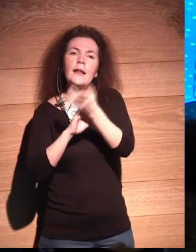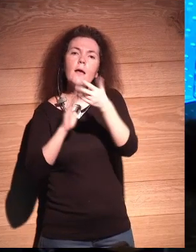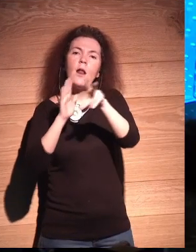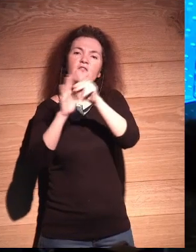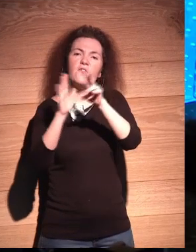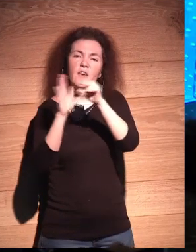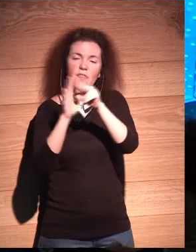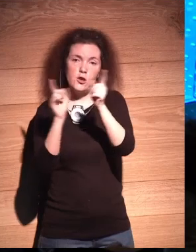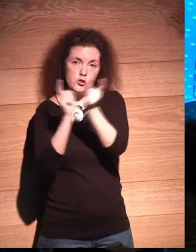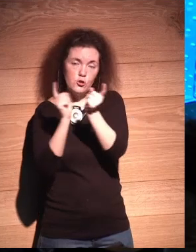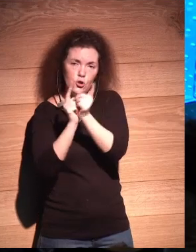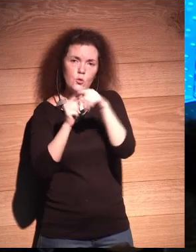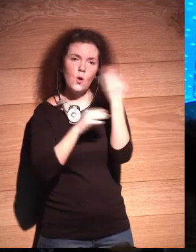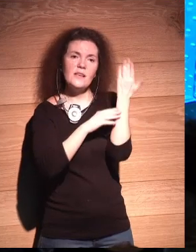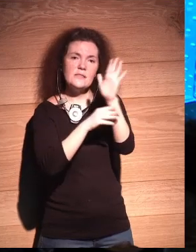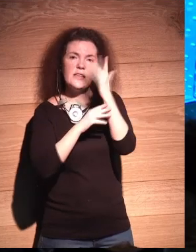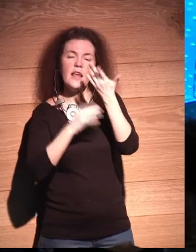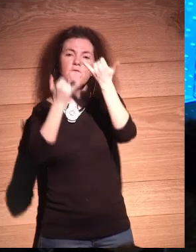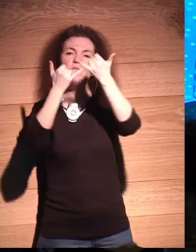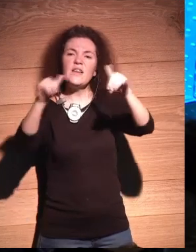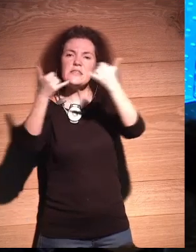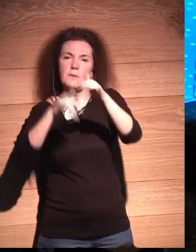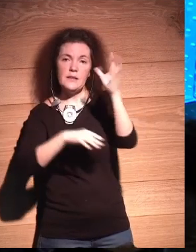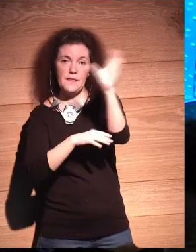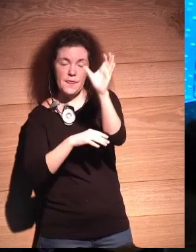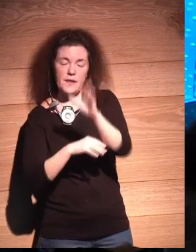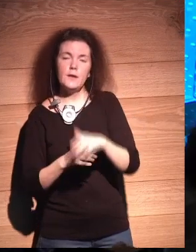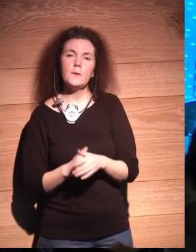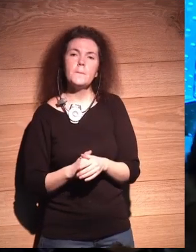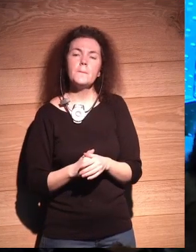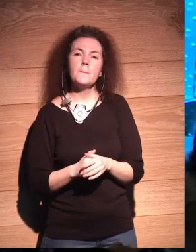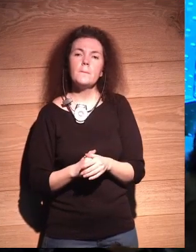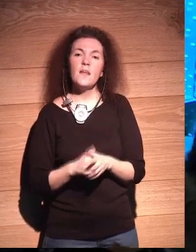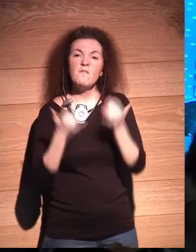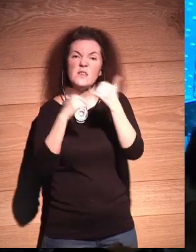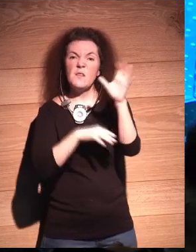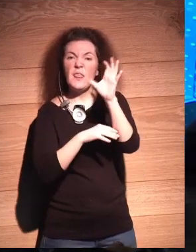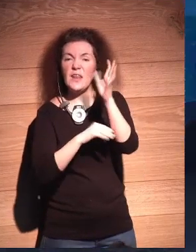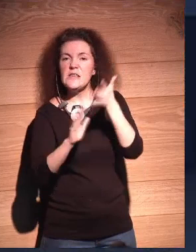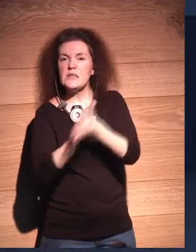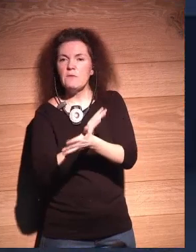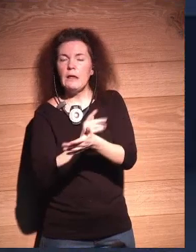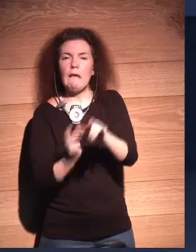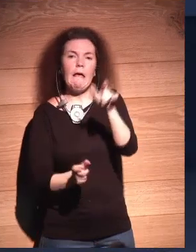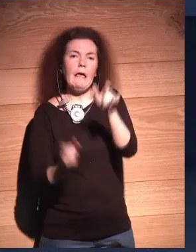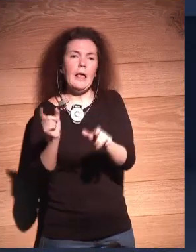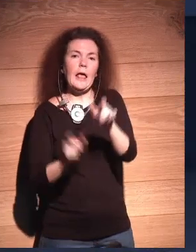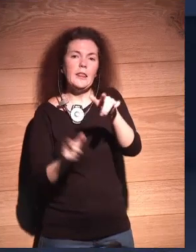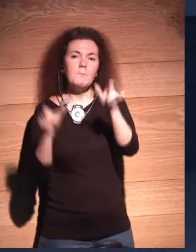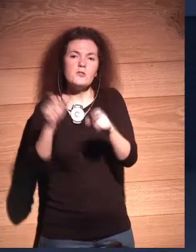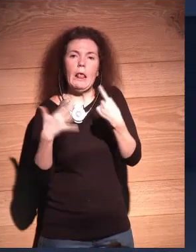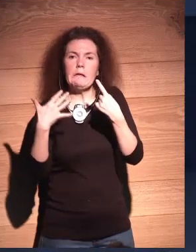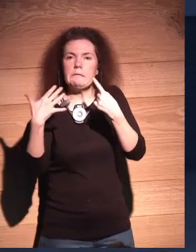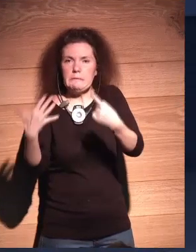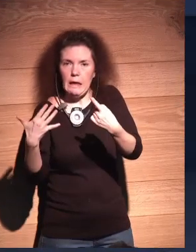them in film festivals. And by film festival, I mean 6 people in a loft in New York looking at each